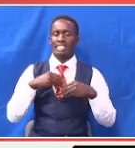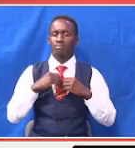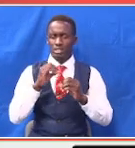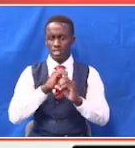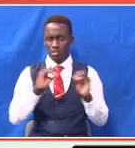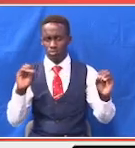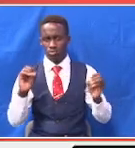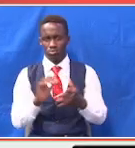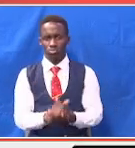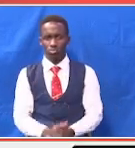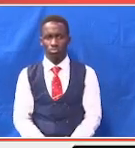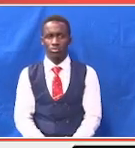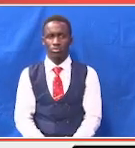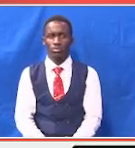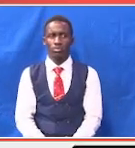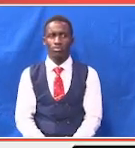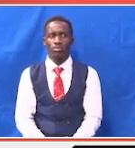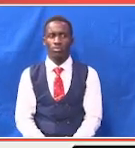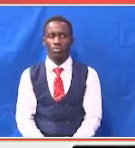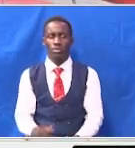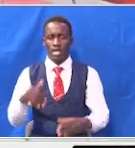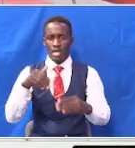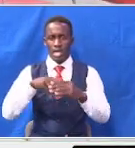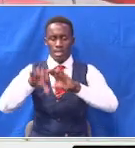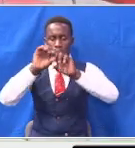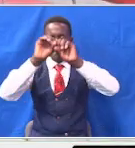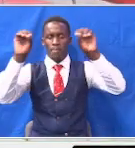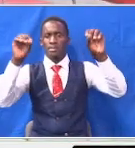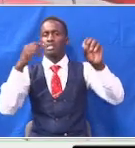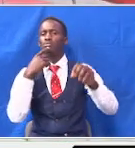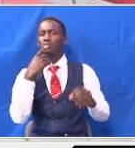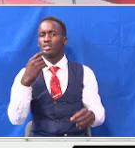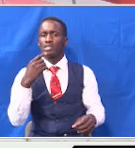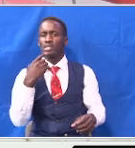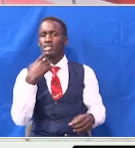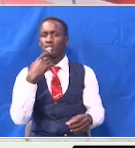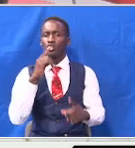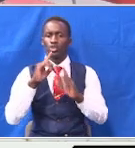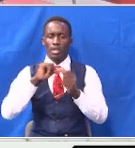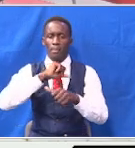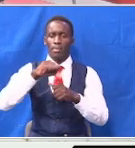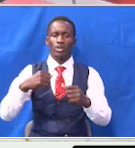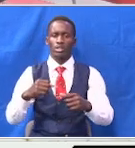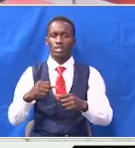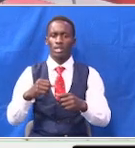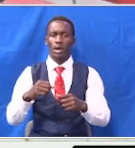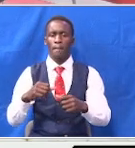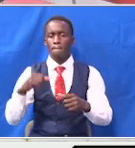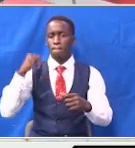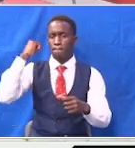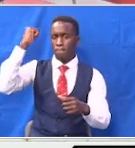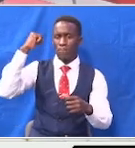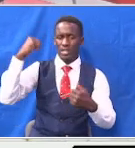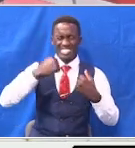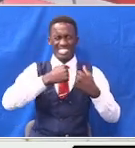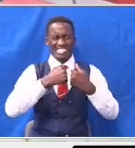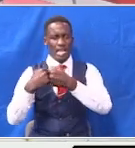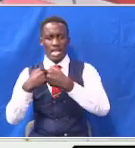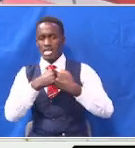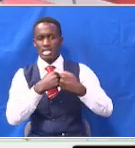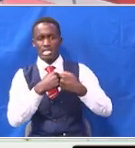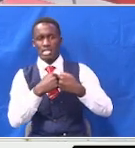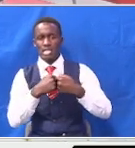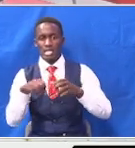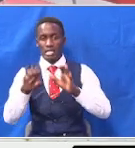right. Now, in the president's speech, he mentioned some geopolitical challenges, including some, you know,